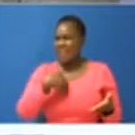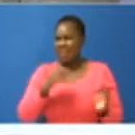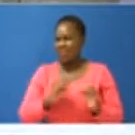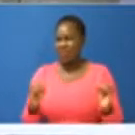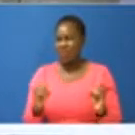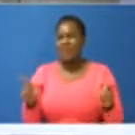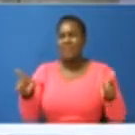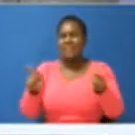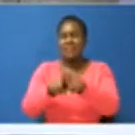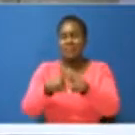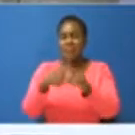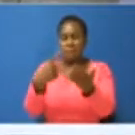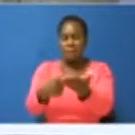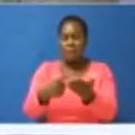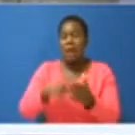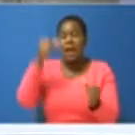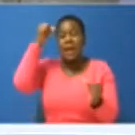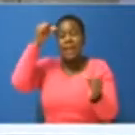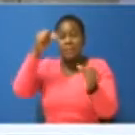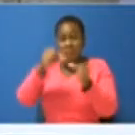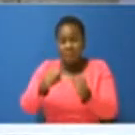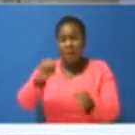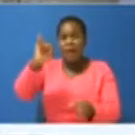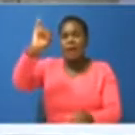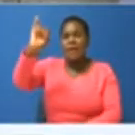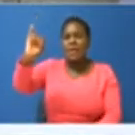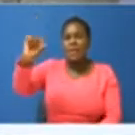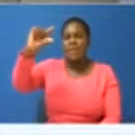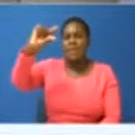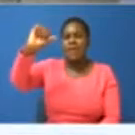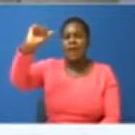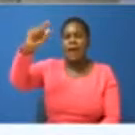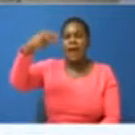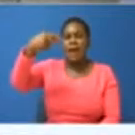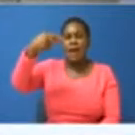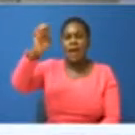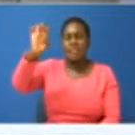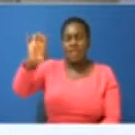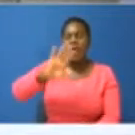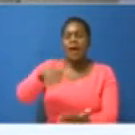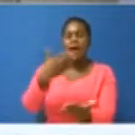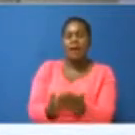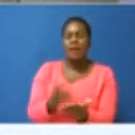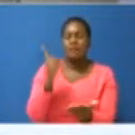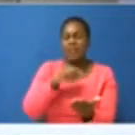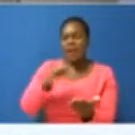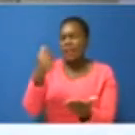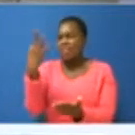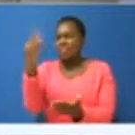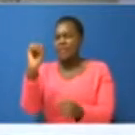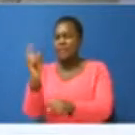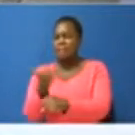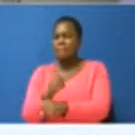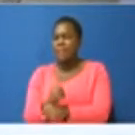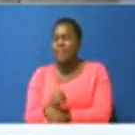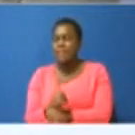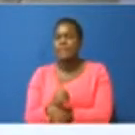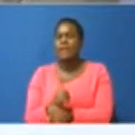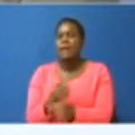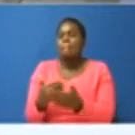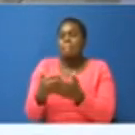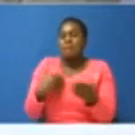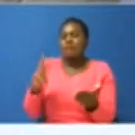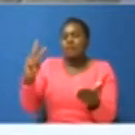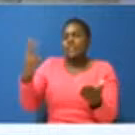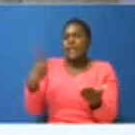and even as we can with our debate here remember polly capita in the building uh with about another 30 minutes or so to that uh